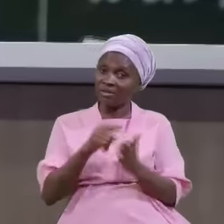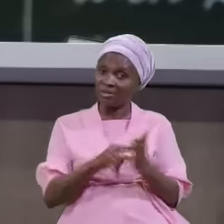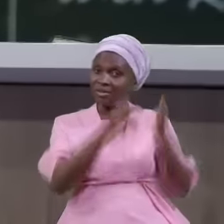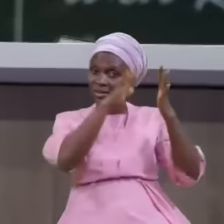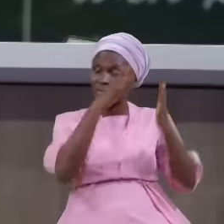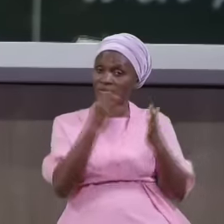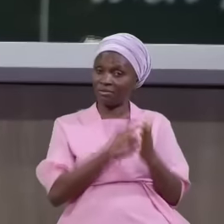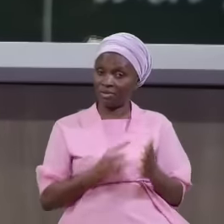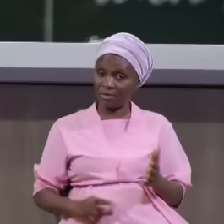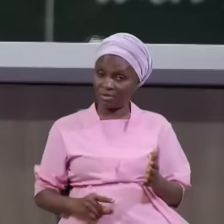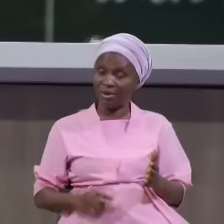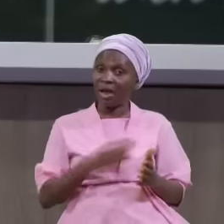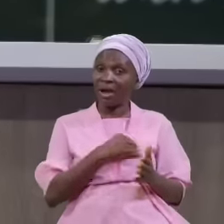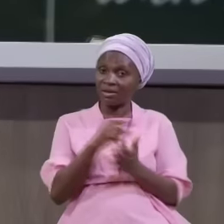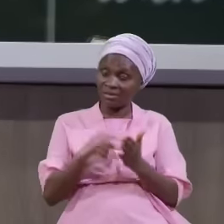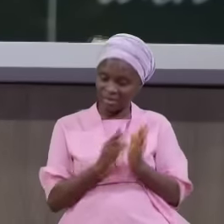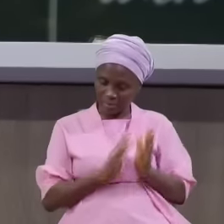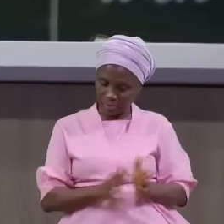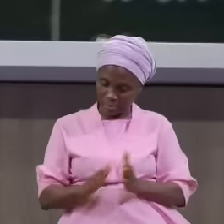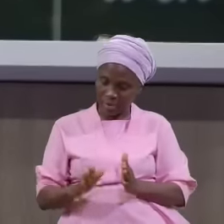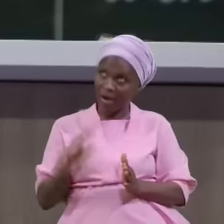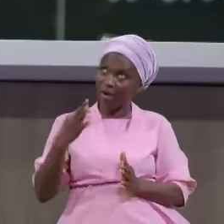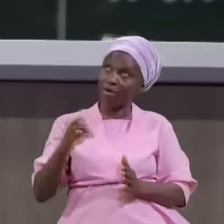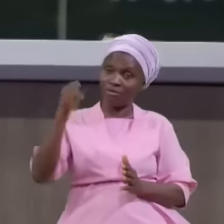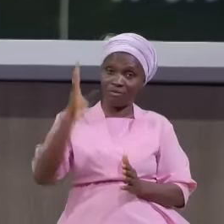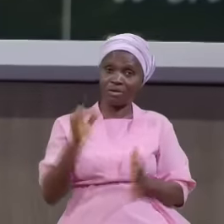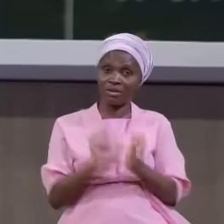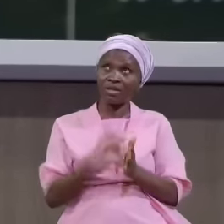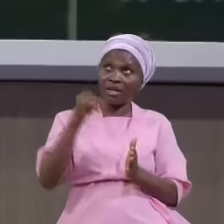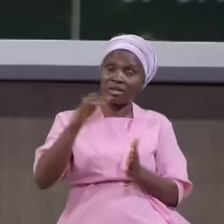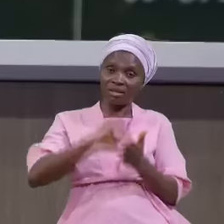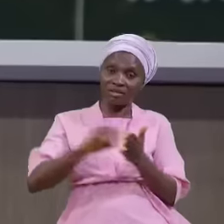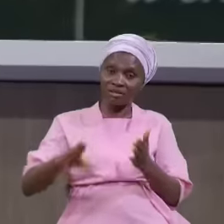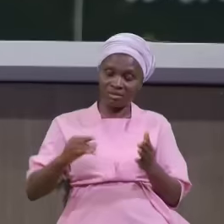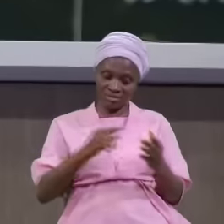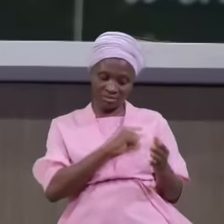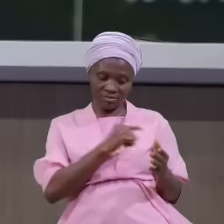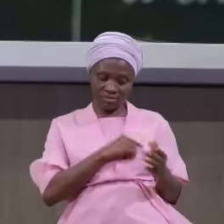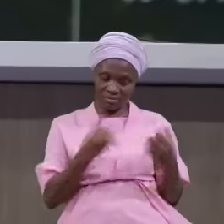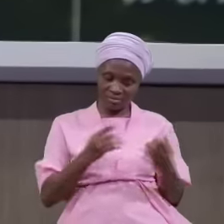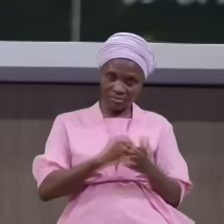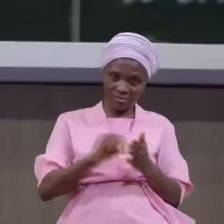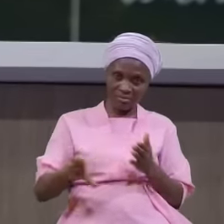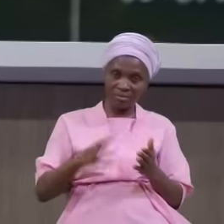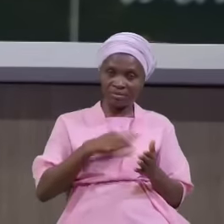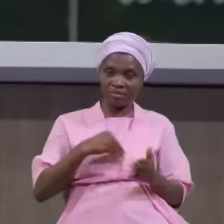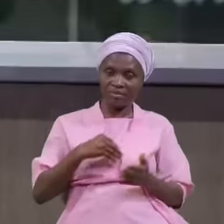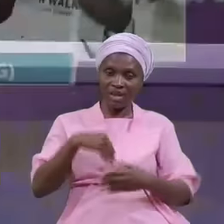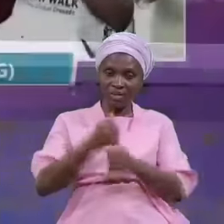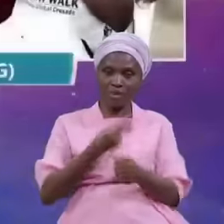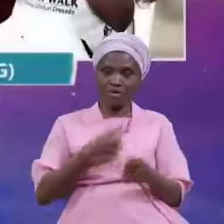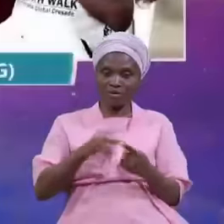this plan of the Lord, that He takes guilt away, and He makes us stop everything that